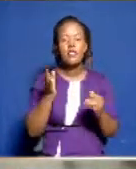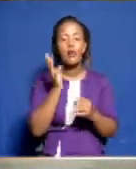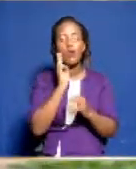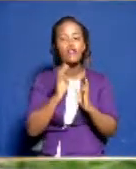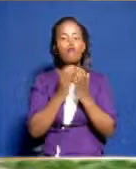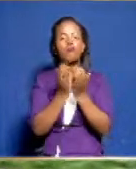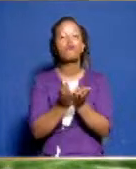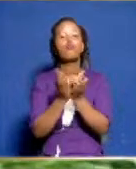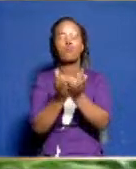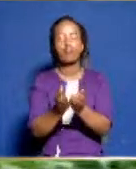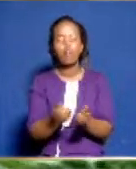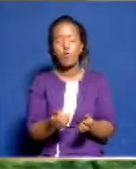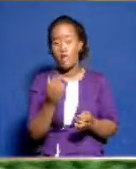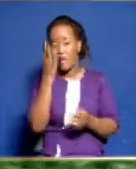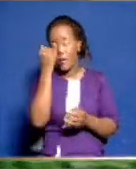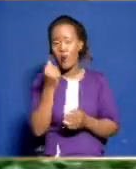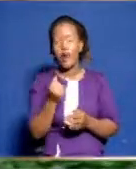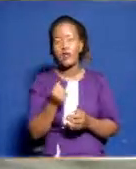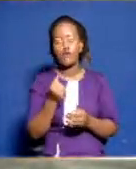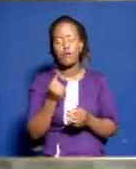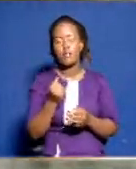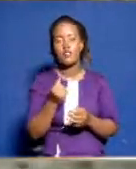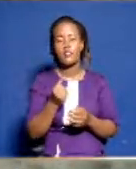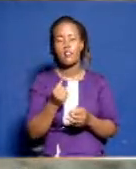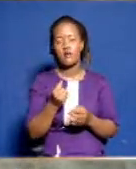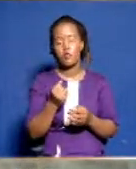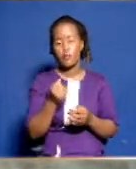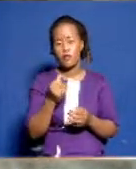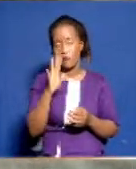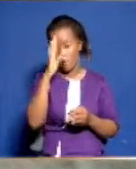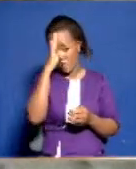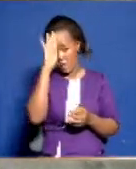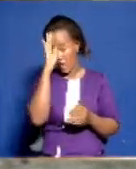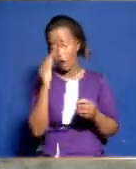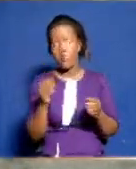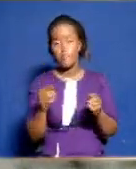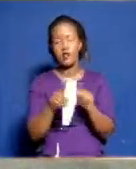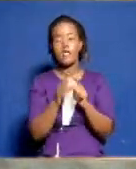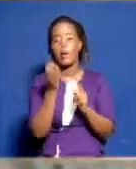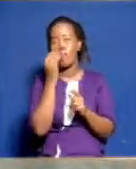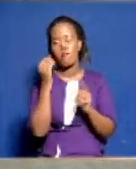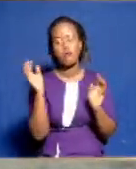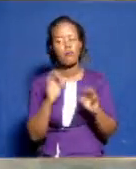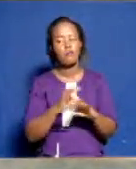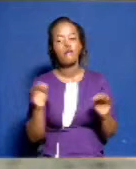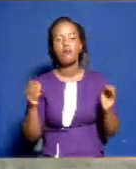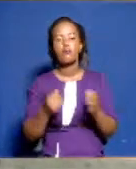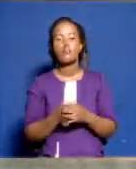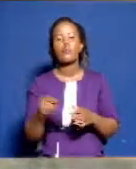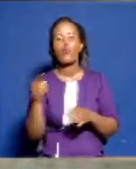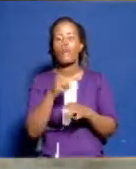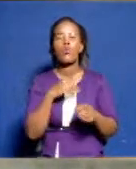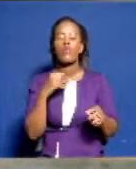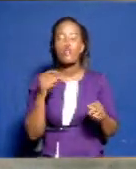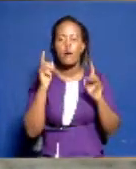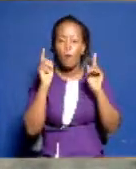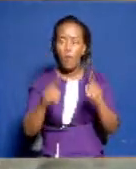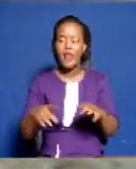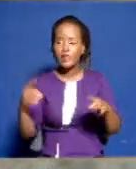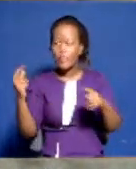mistaken for food by marine creatures. And that's why we make sure that we will have to train